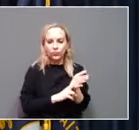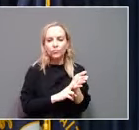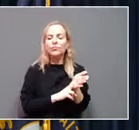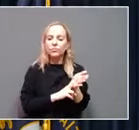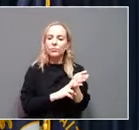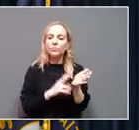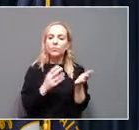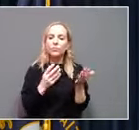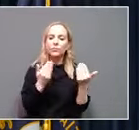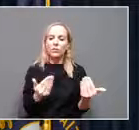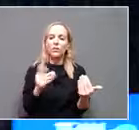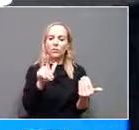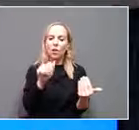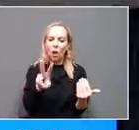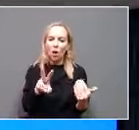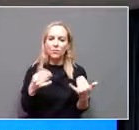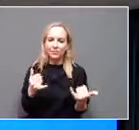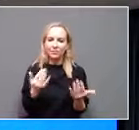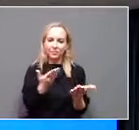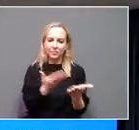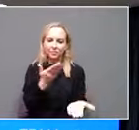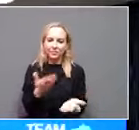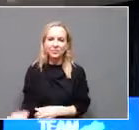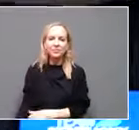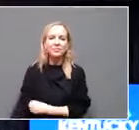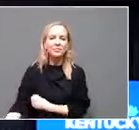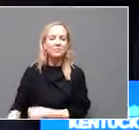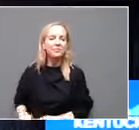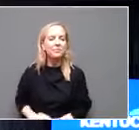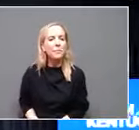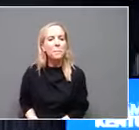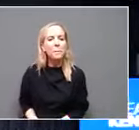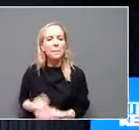it. Left side, right side. Wherever you want to be.